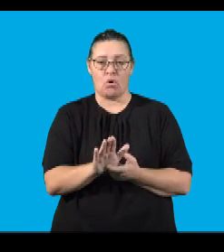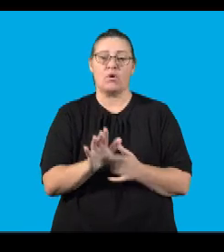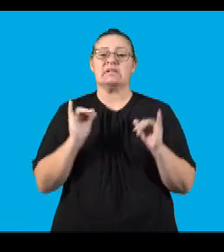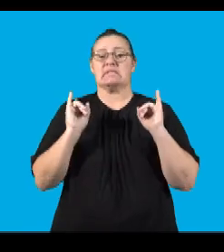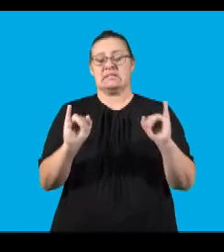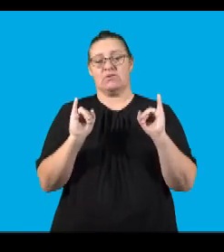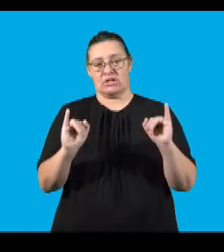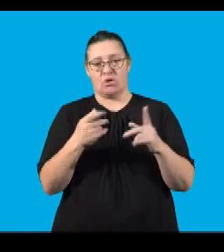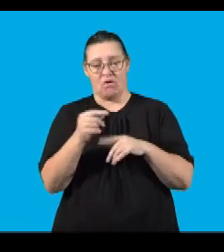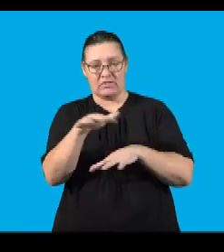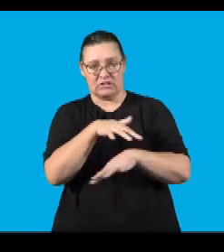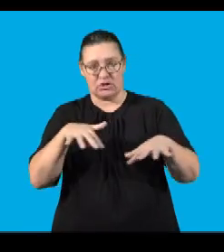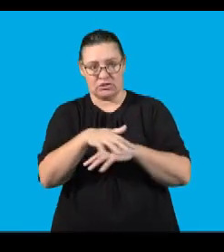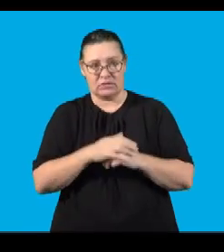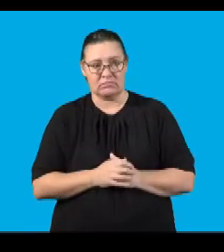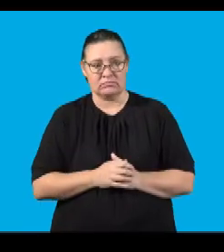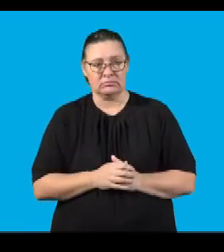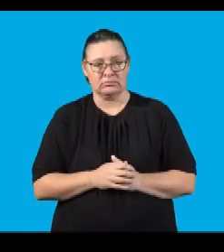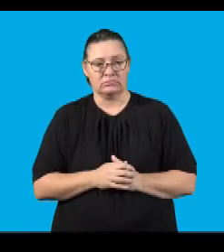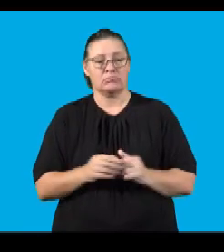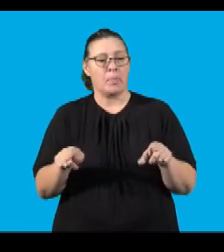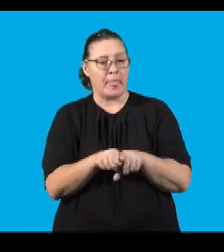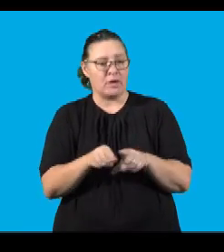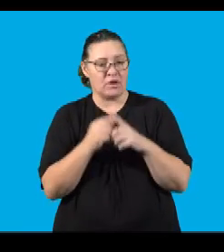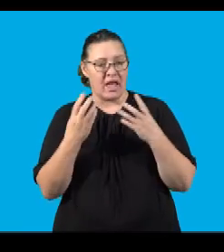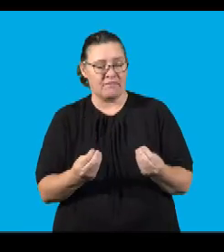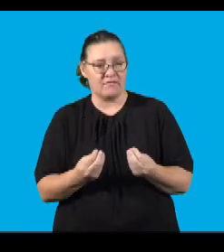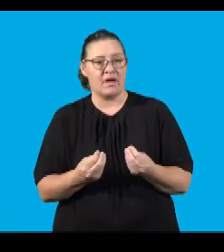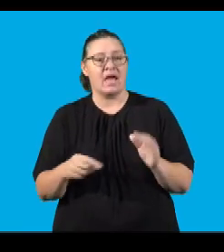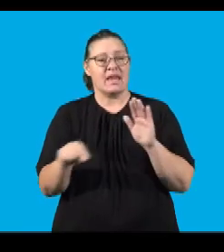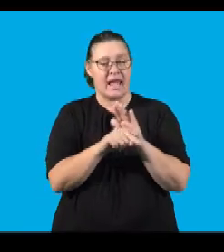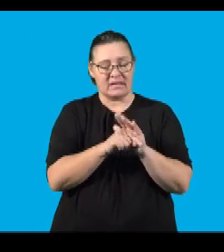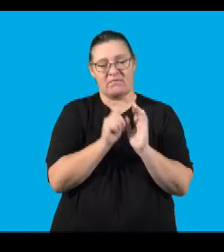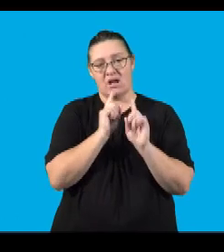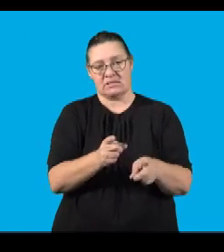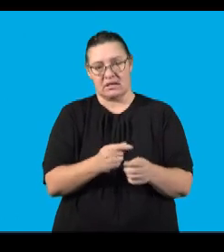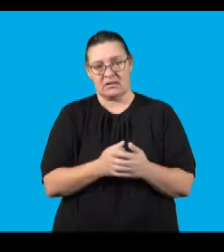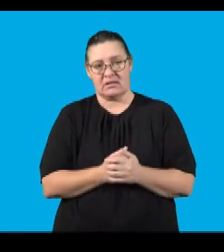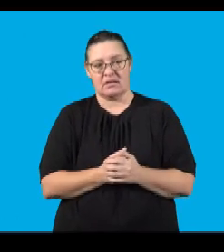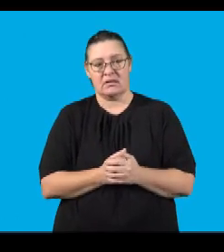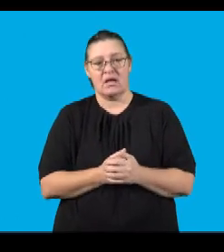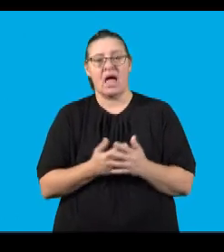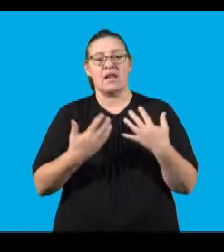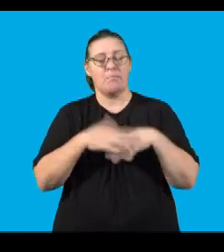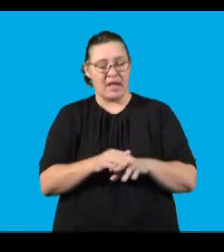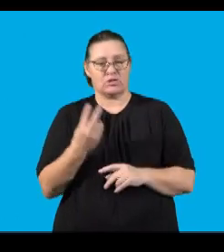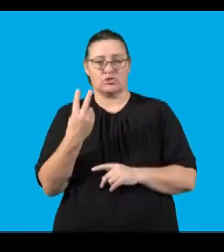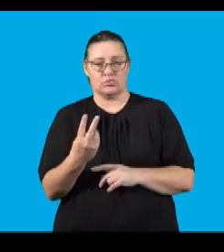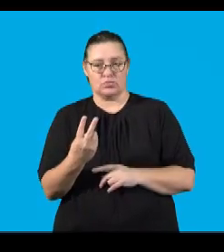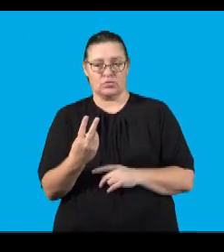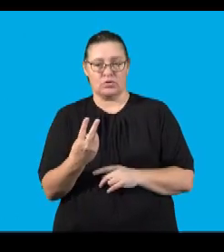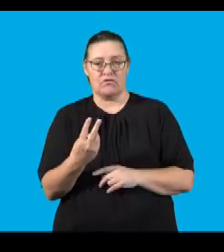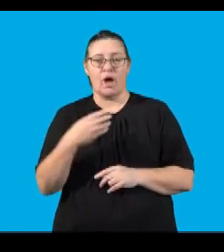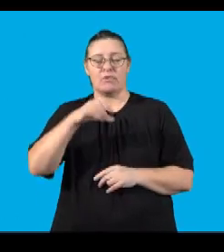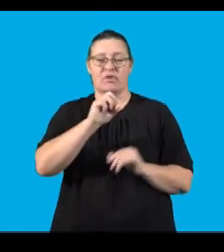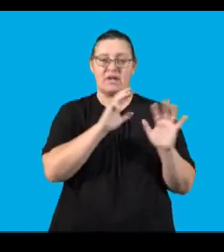the seriousness of the situation. You could also have a negative answer and then mix those 2.